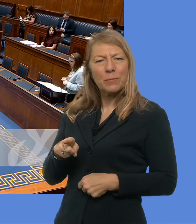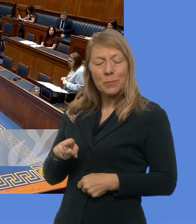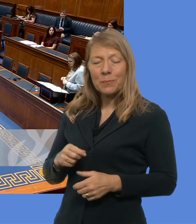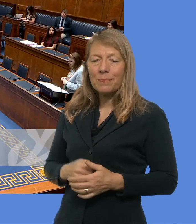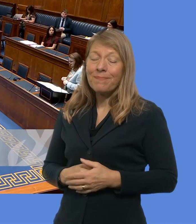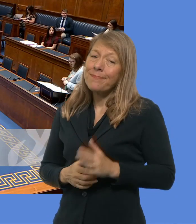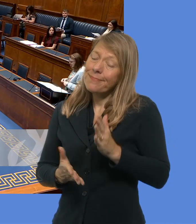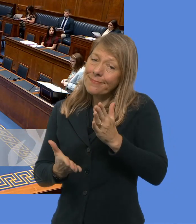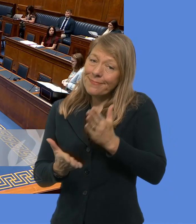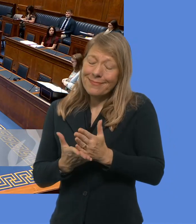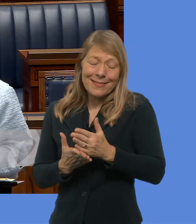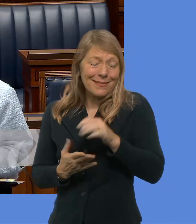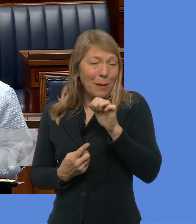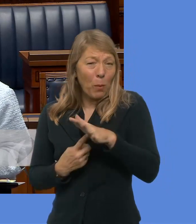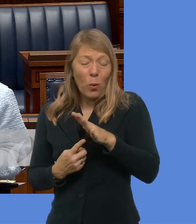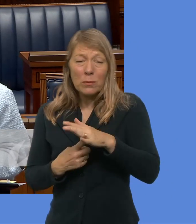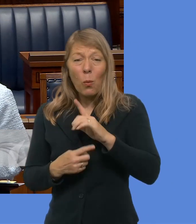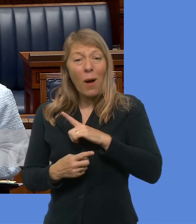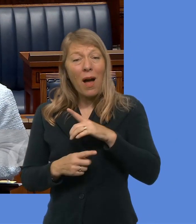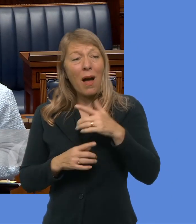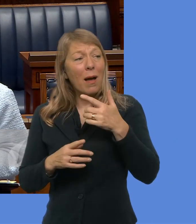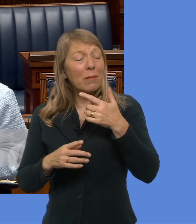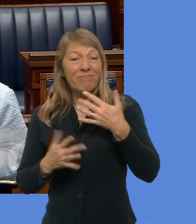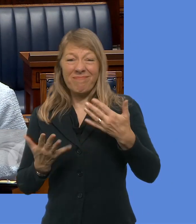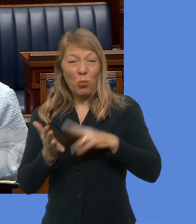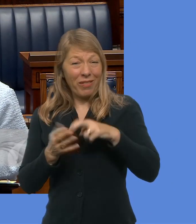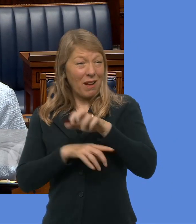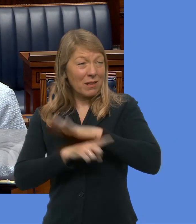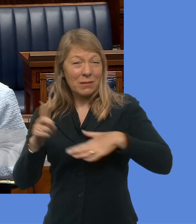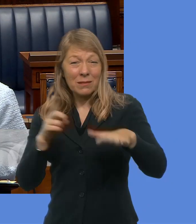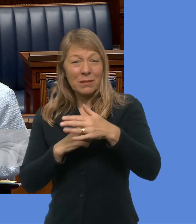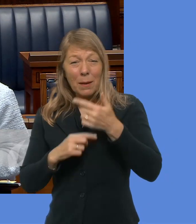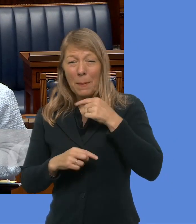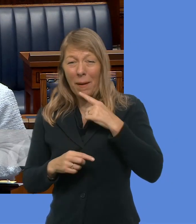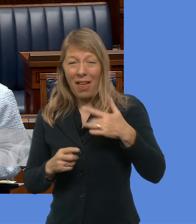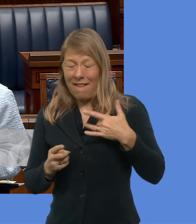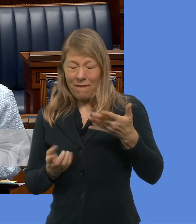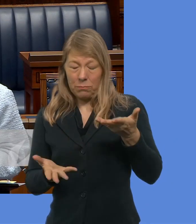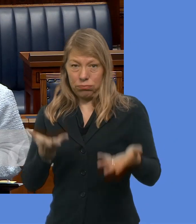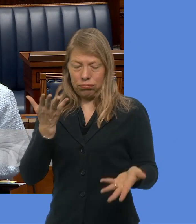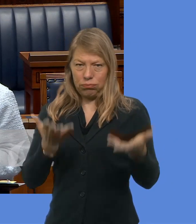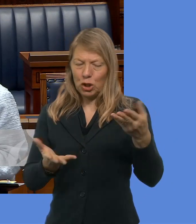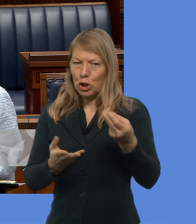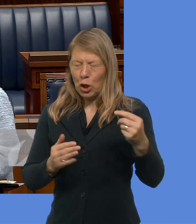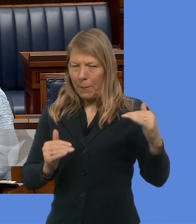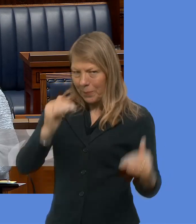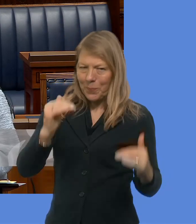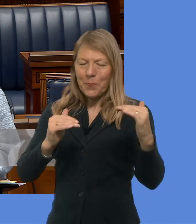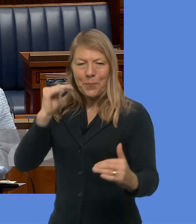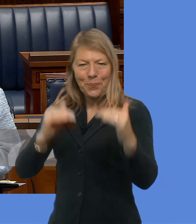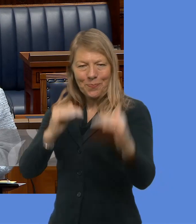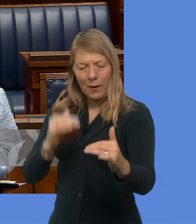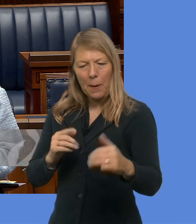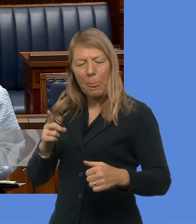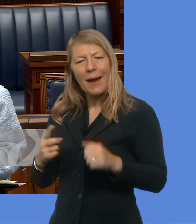disadvantaged people in society. Embedding social value in public procurement provides a significant opportunity to meaningfully contribute